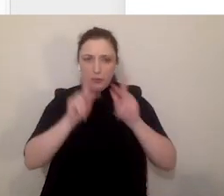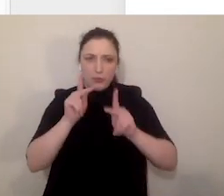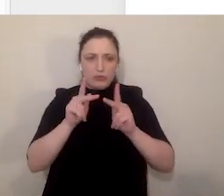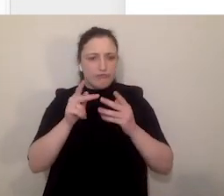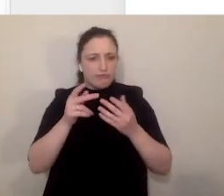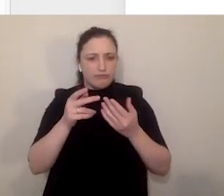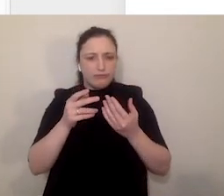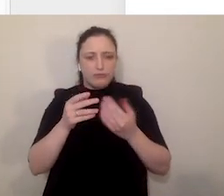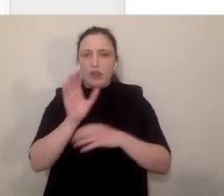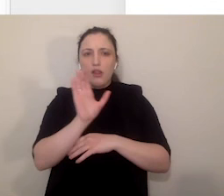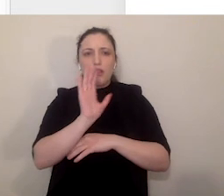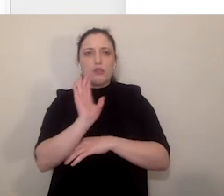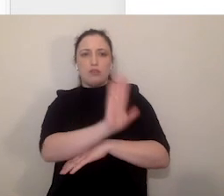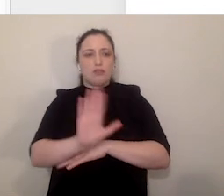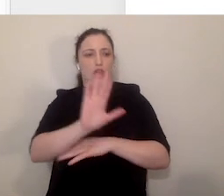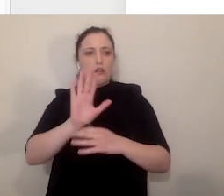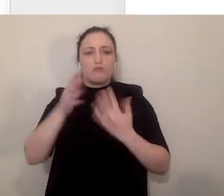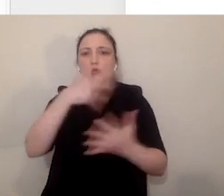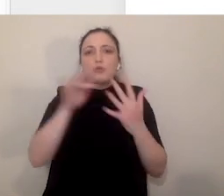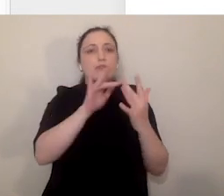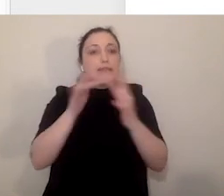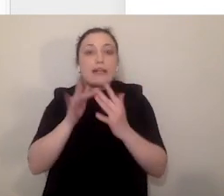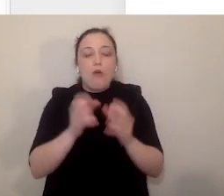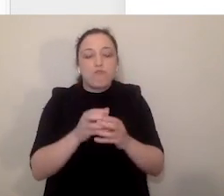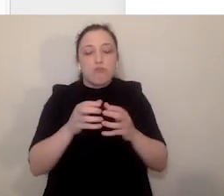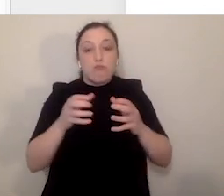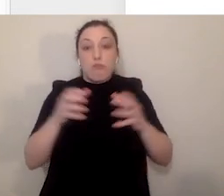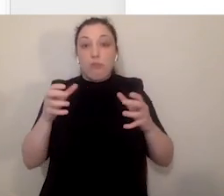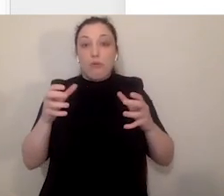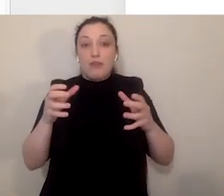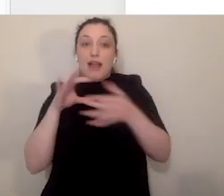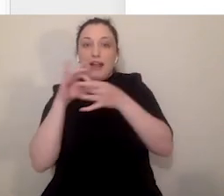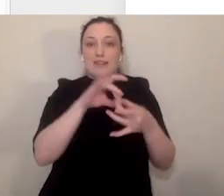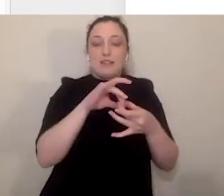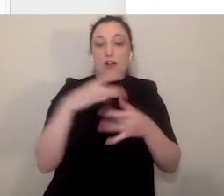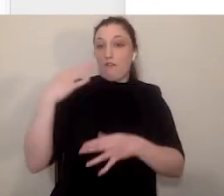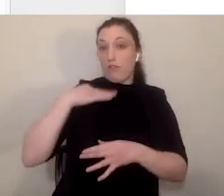through volunteerism or through work. And so knowing people through work